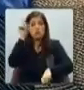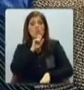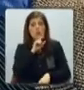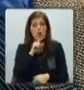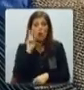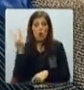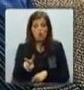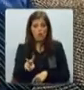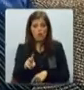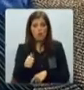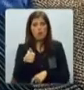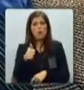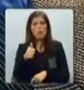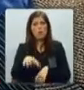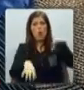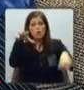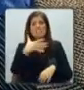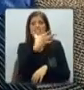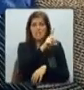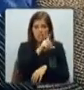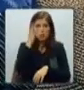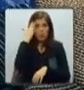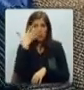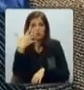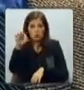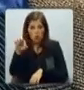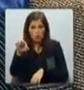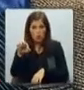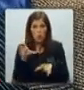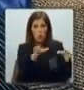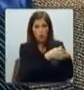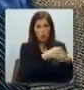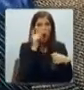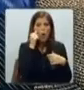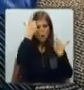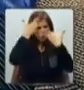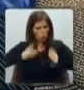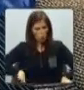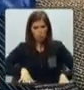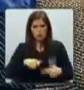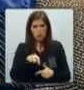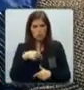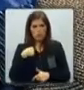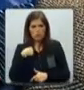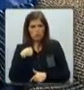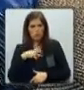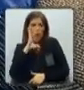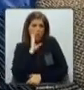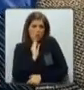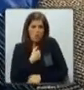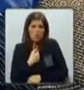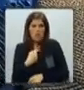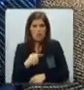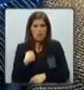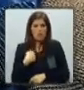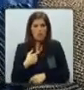the block 16, 18, a group of naked men. I was very shy, but